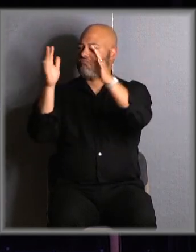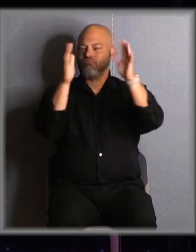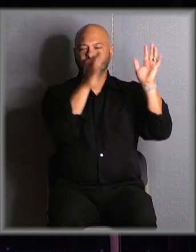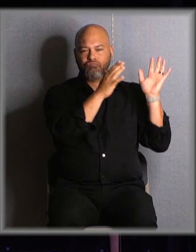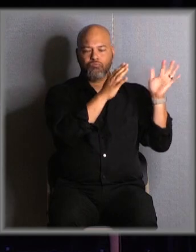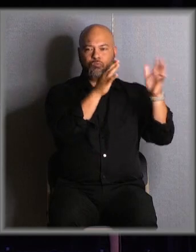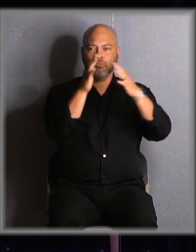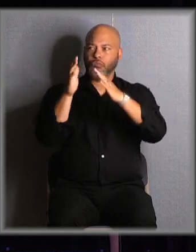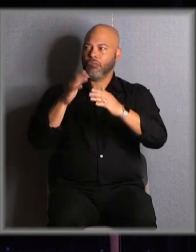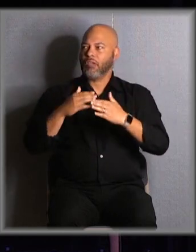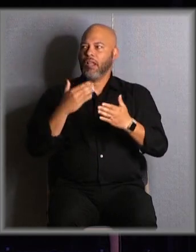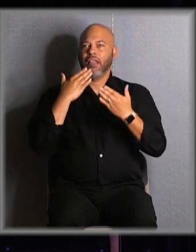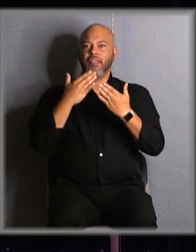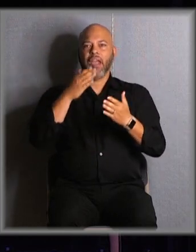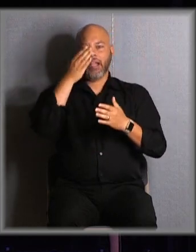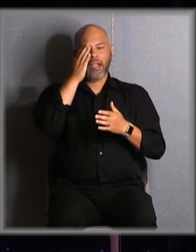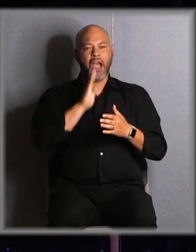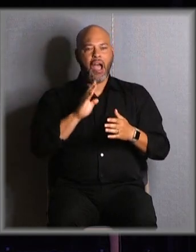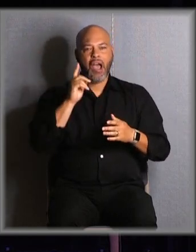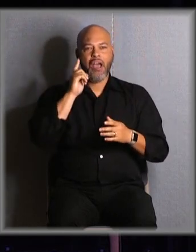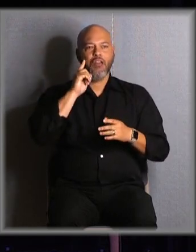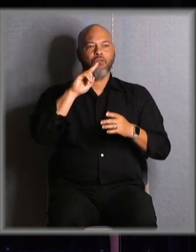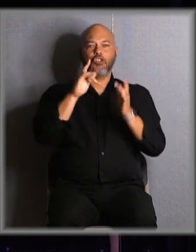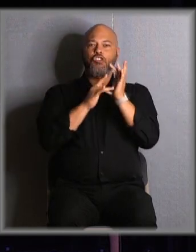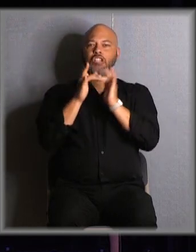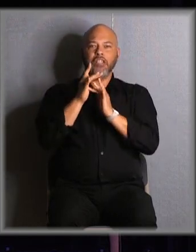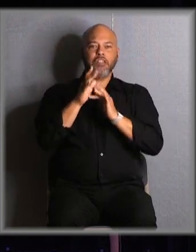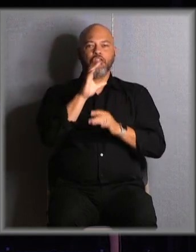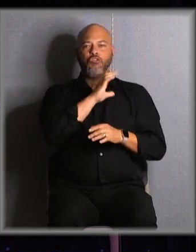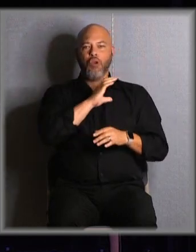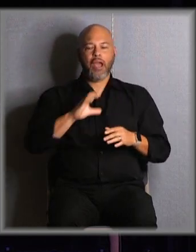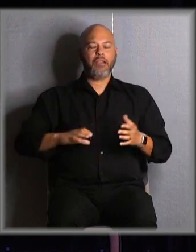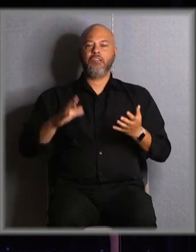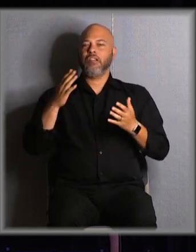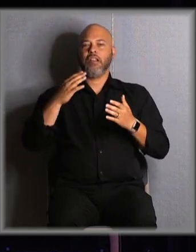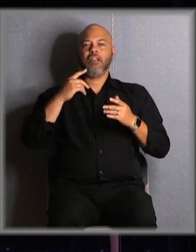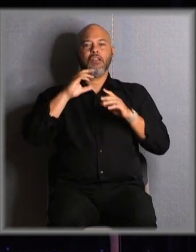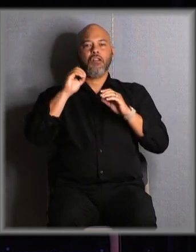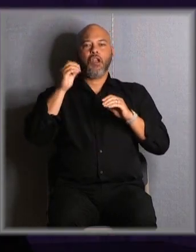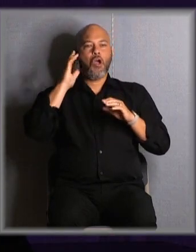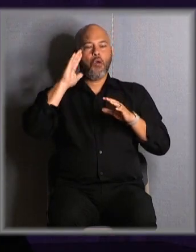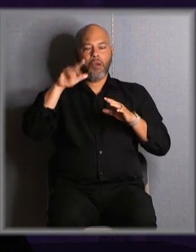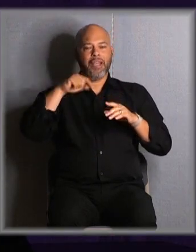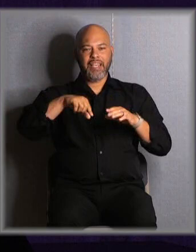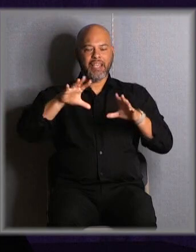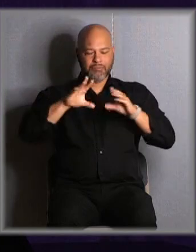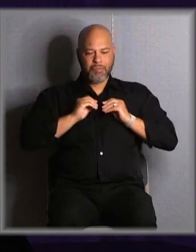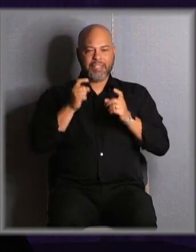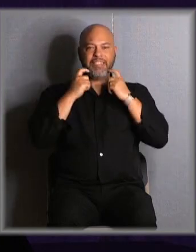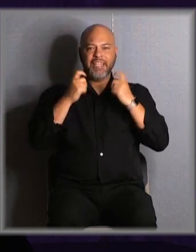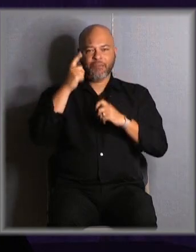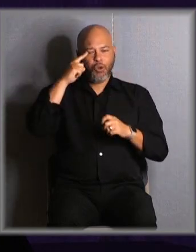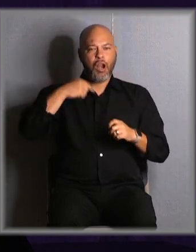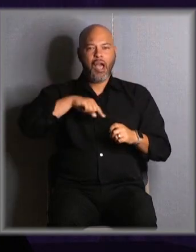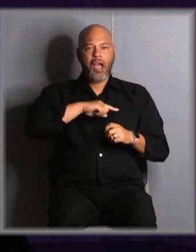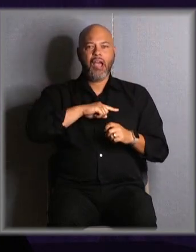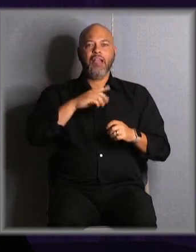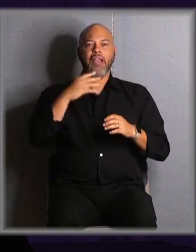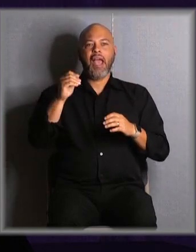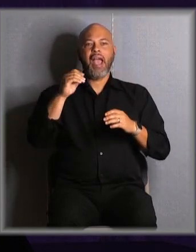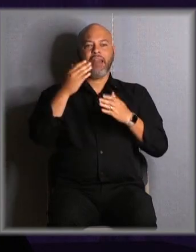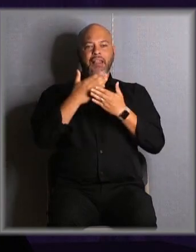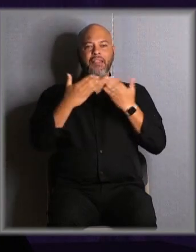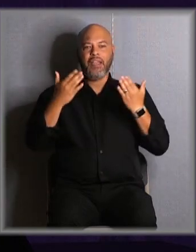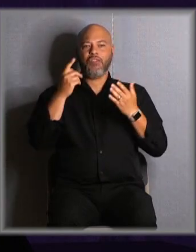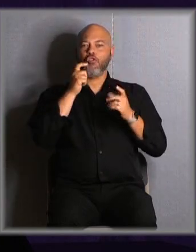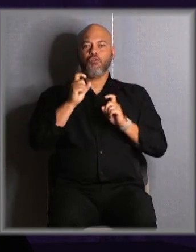Amen. We thank God for God. We thank God for Jesus the Christ, he that knew no sin but became sin for us. and to the gift that's been given to